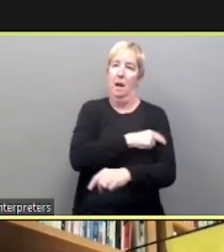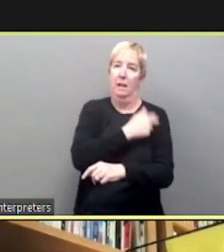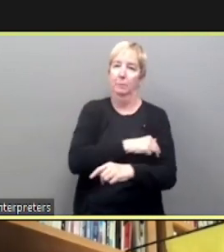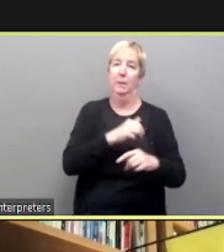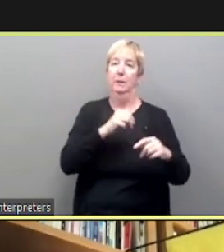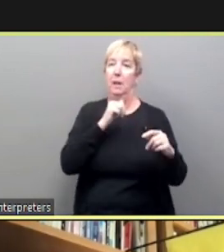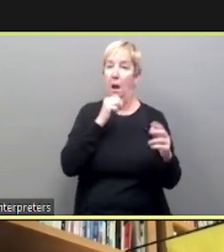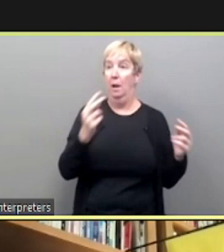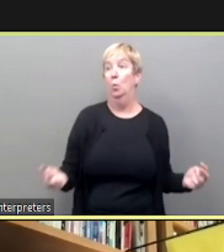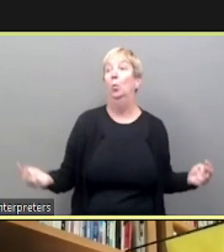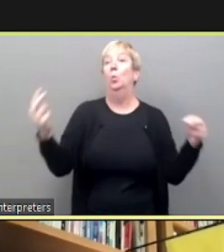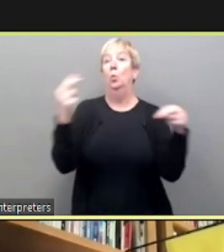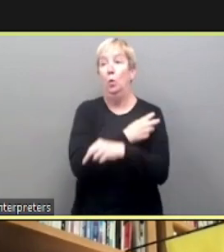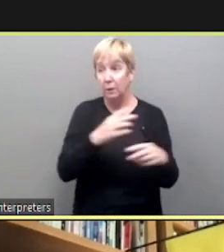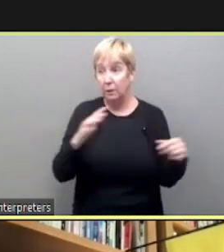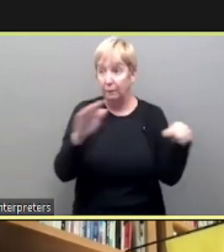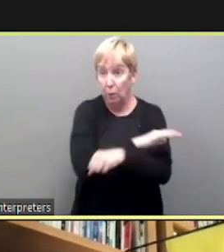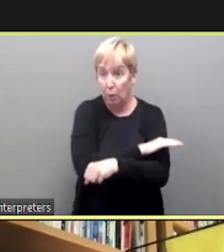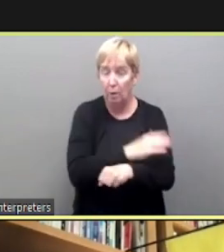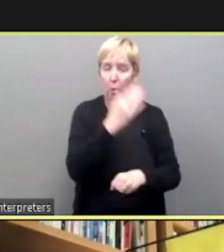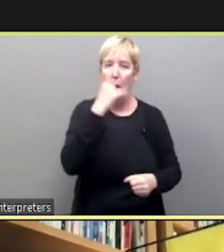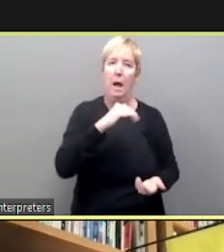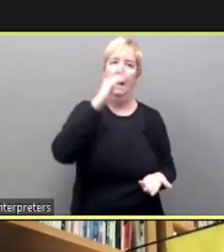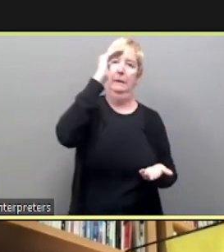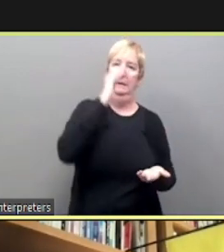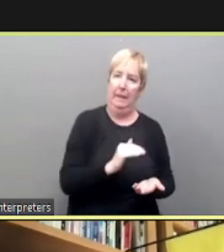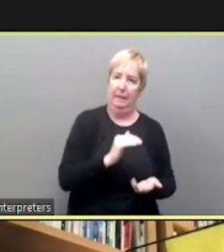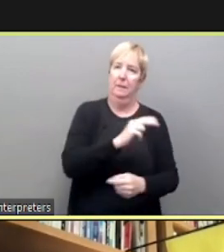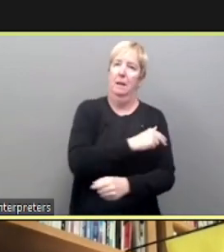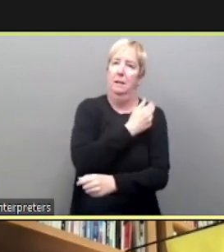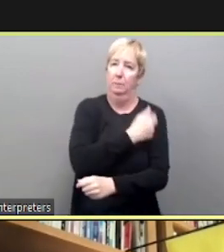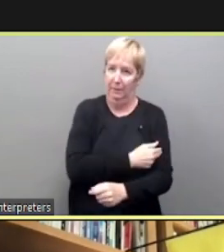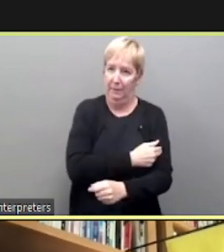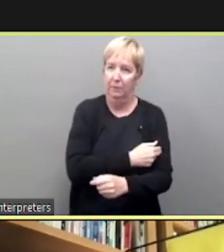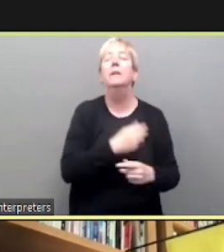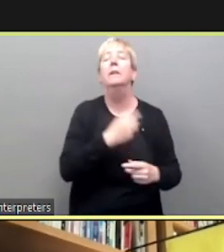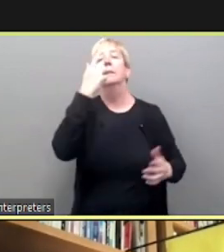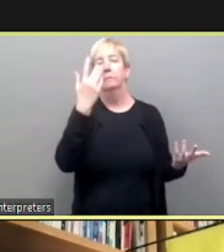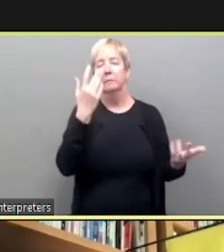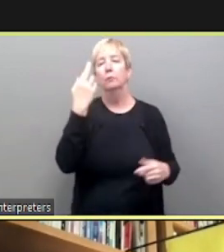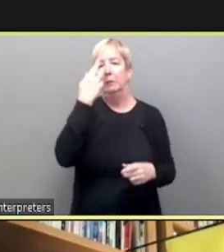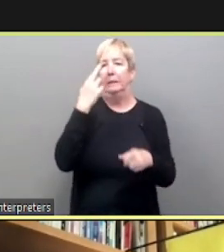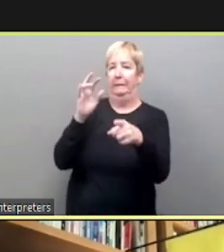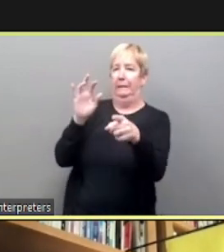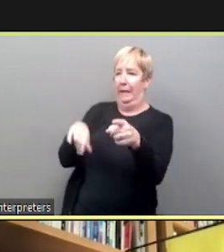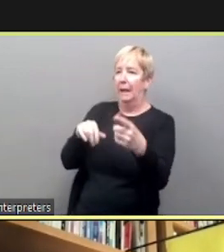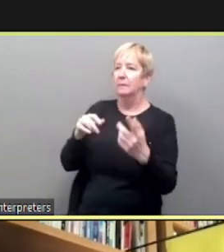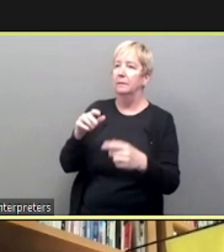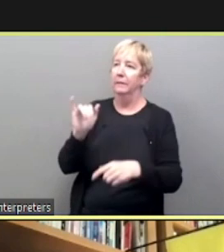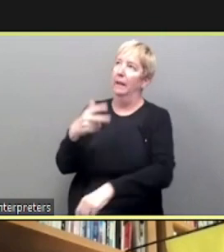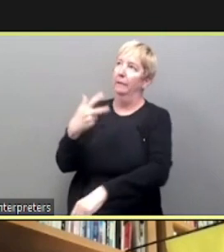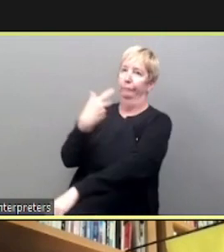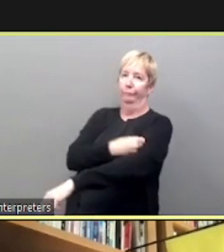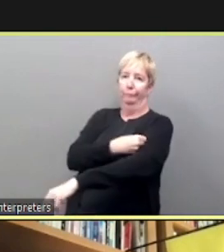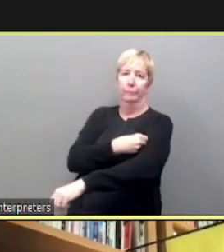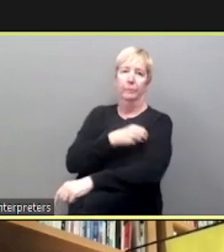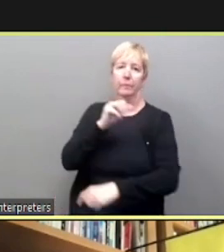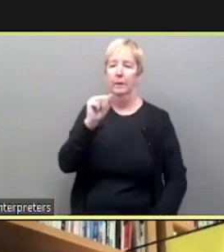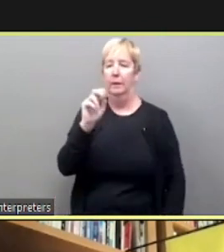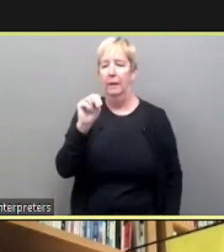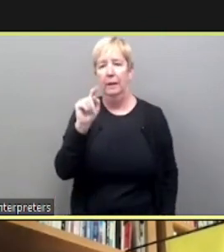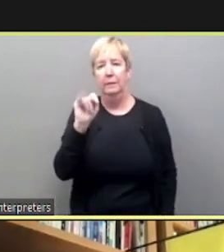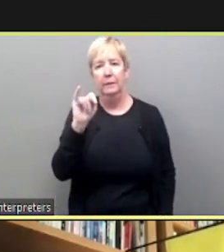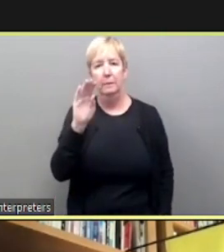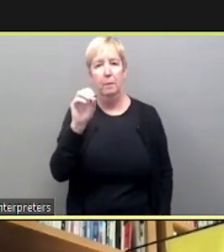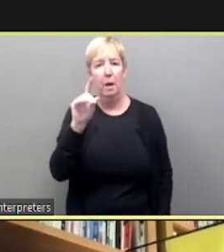higher hospitalizations with the case counts that we're seeing is because of the administration of these antibodies. So